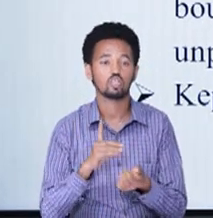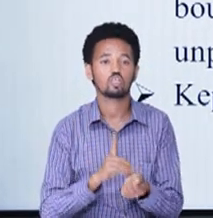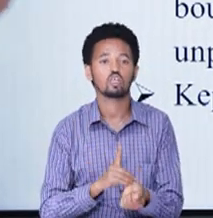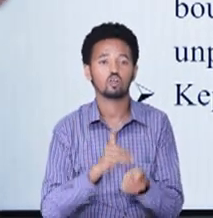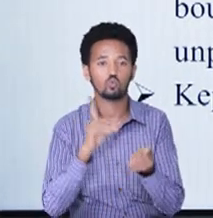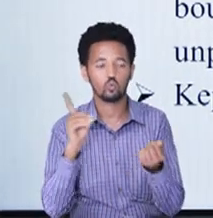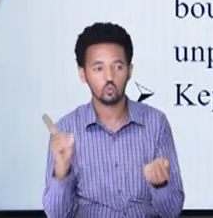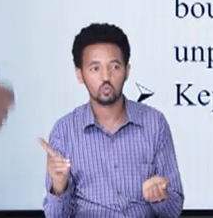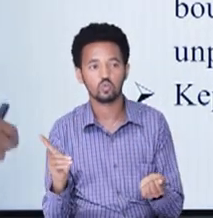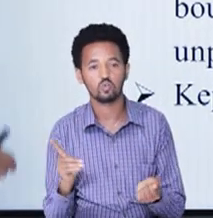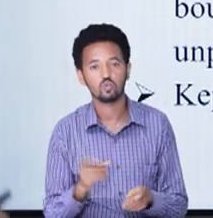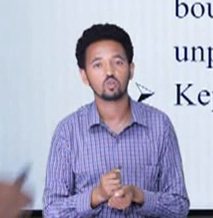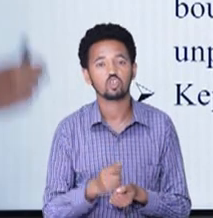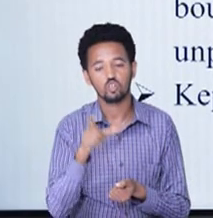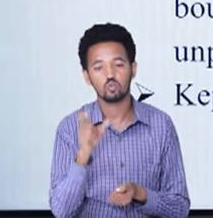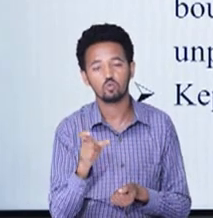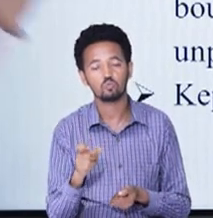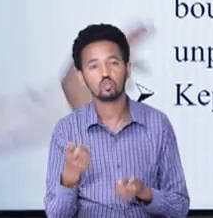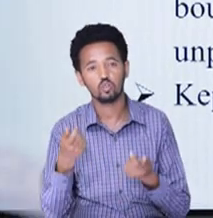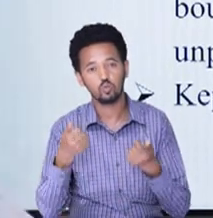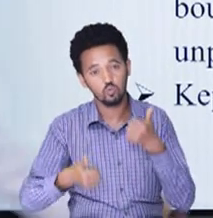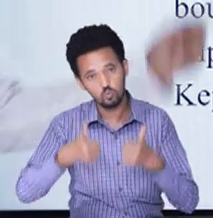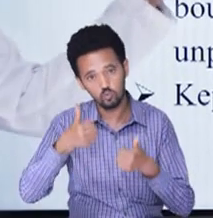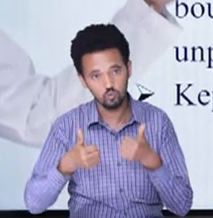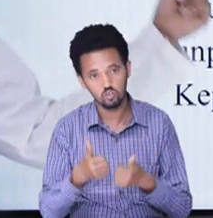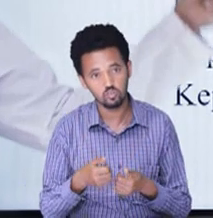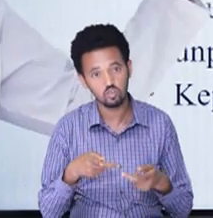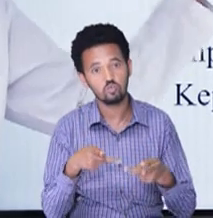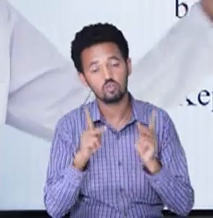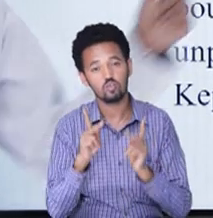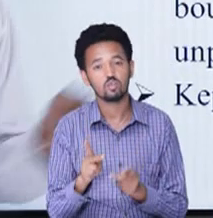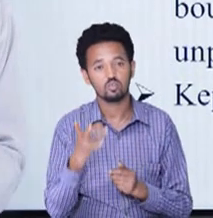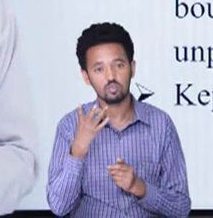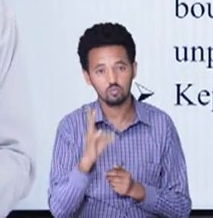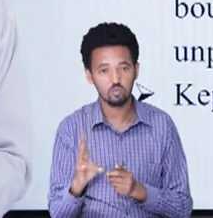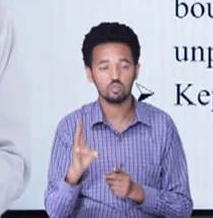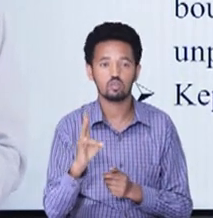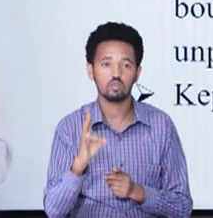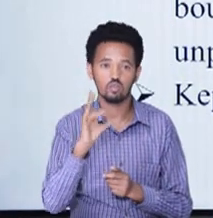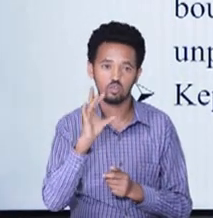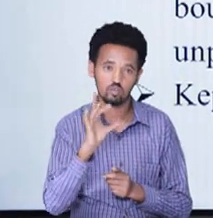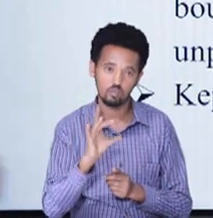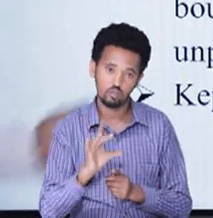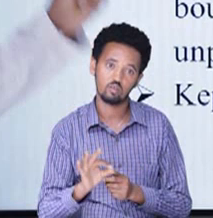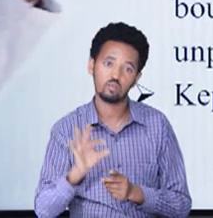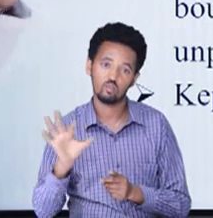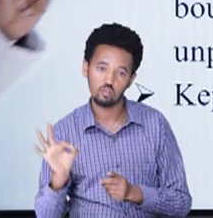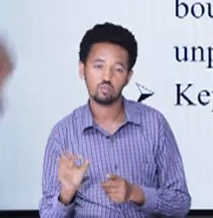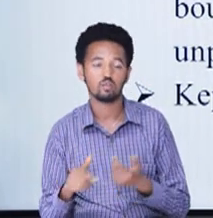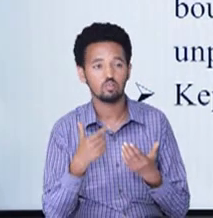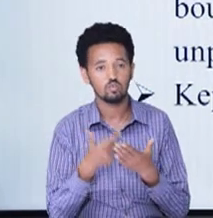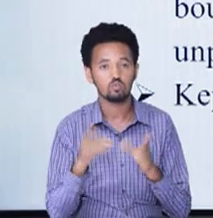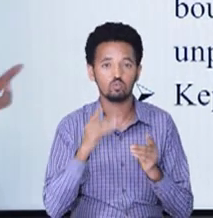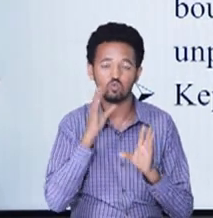The five-member committee which governed France from 1795 up to 1799. It